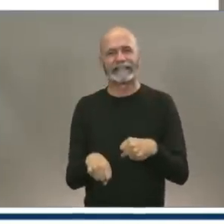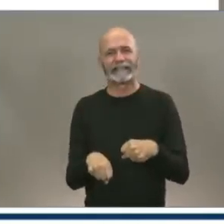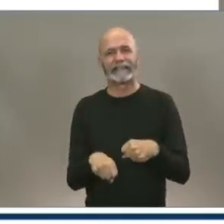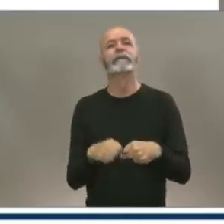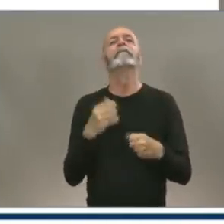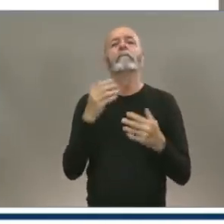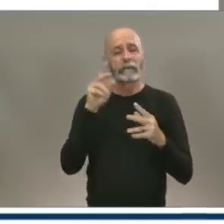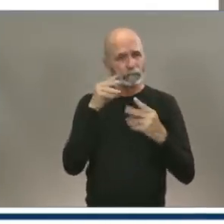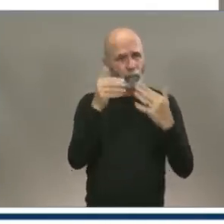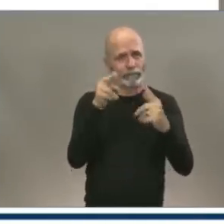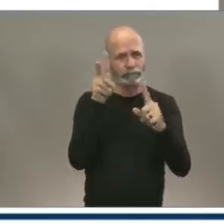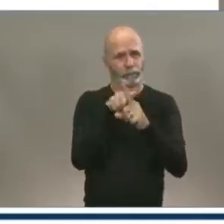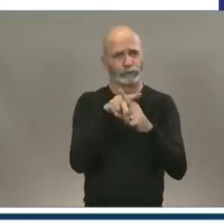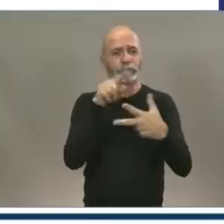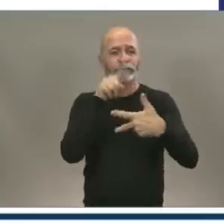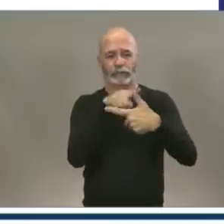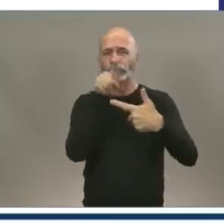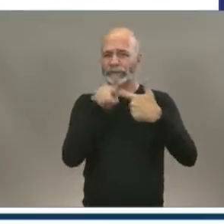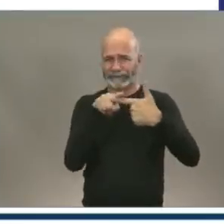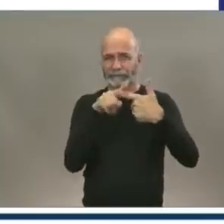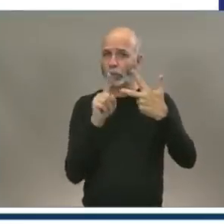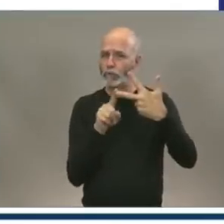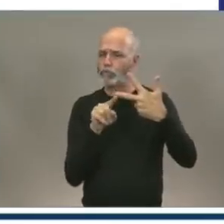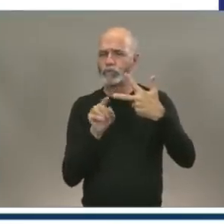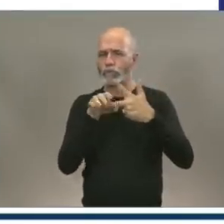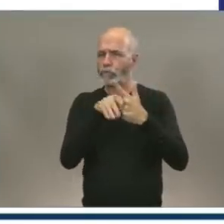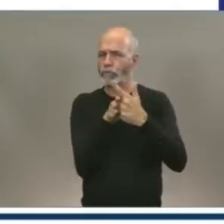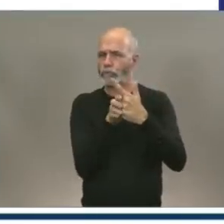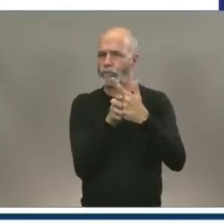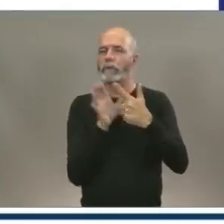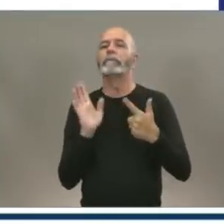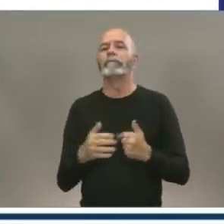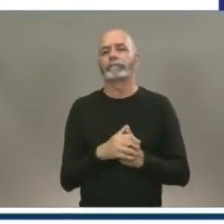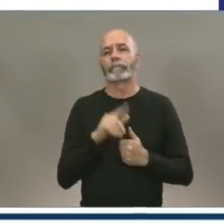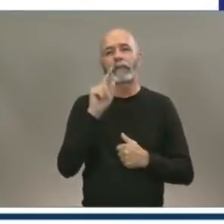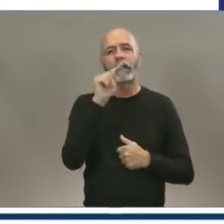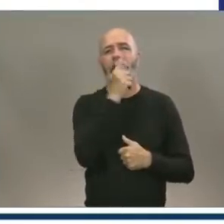get you in there. Moving on, we'll go to the Laker. Pat Healy. Go ahead, Pat.